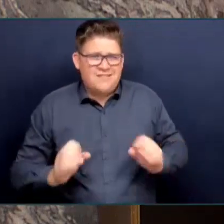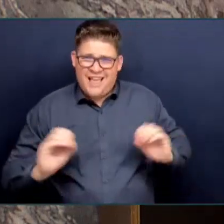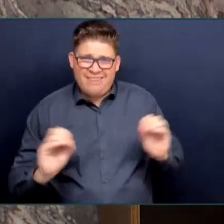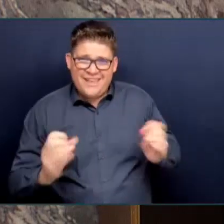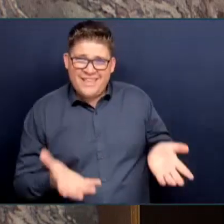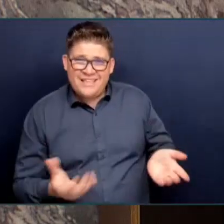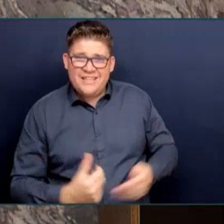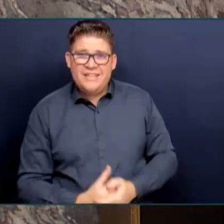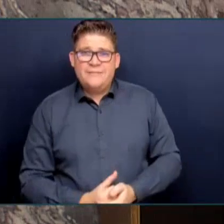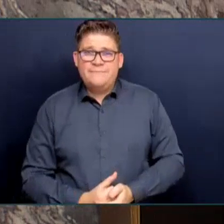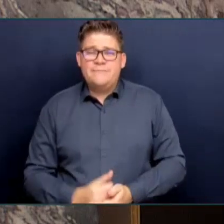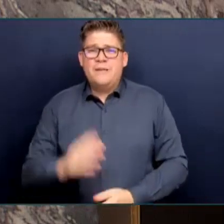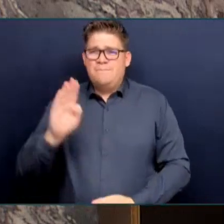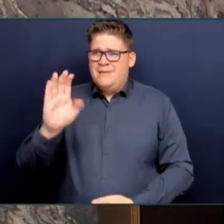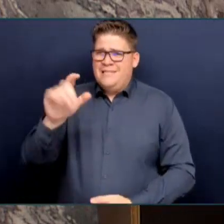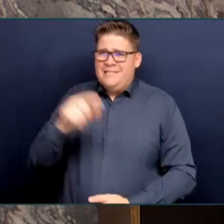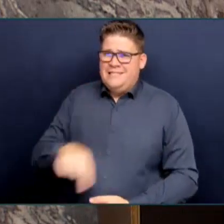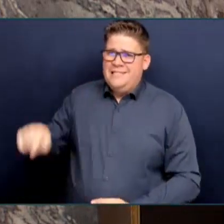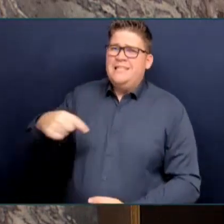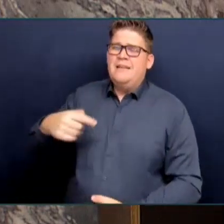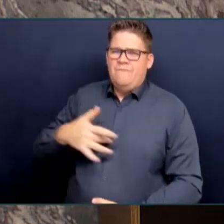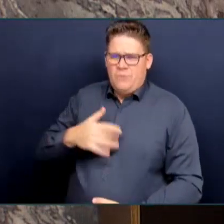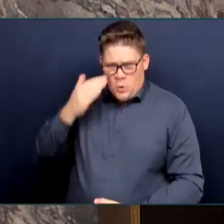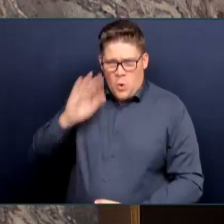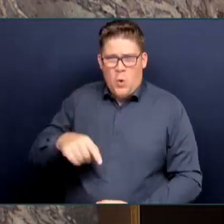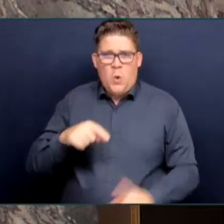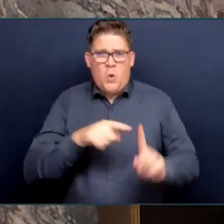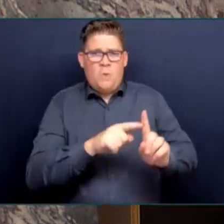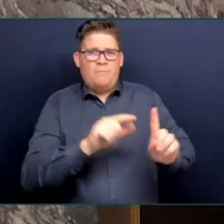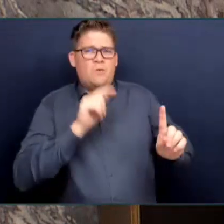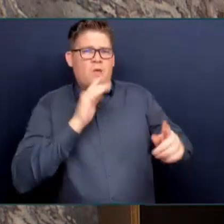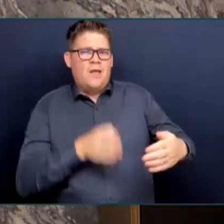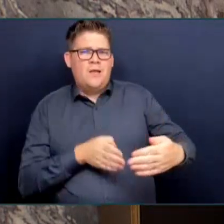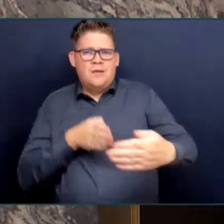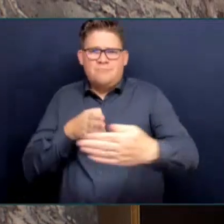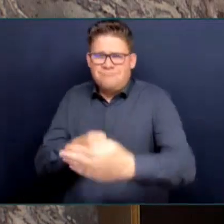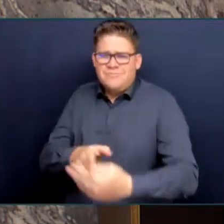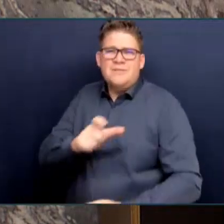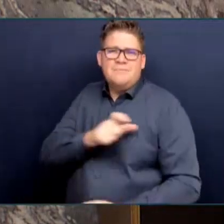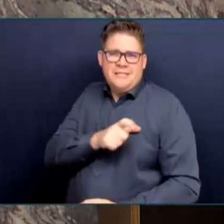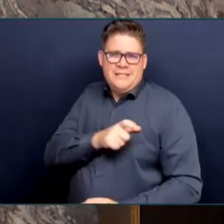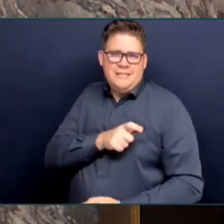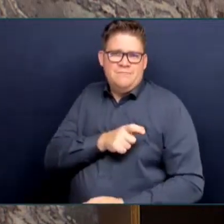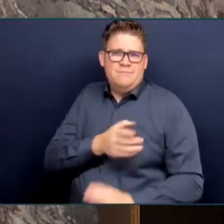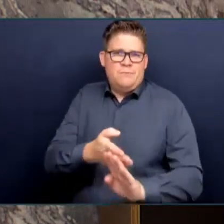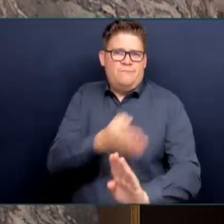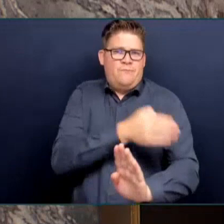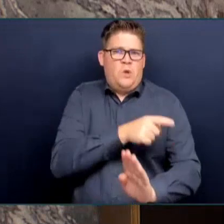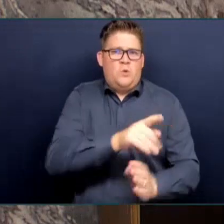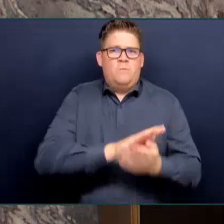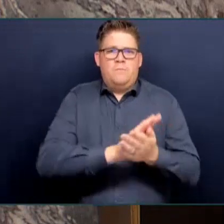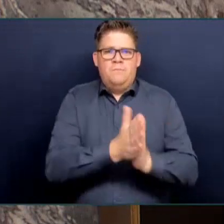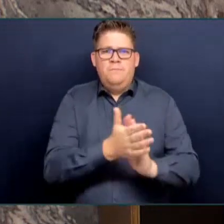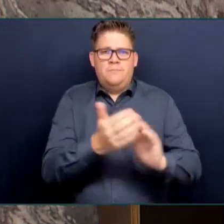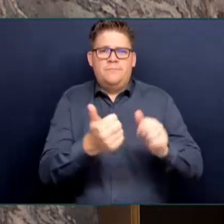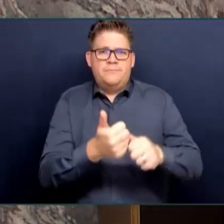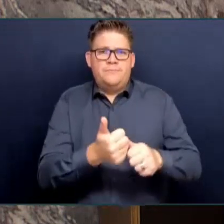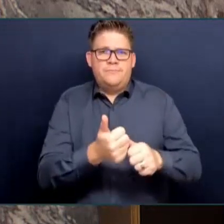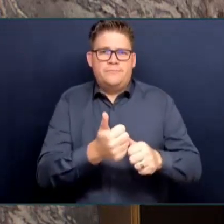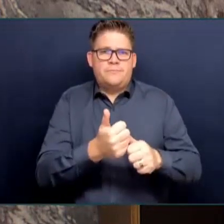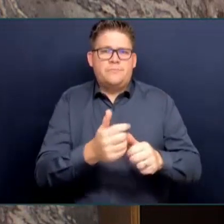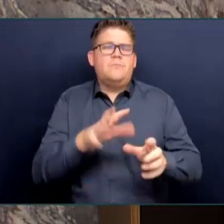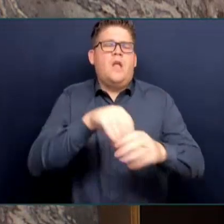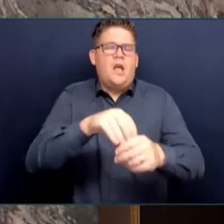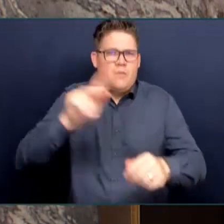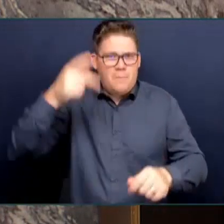actions before he entered politics. They know that through deliberate policy choices for 5 years as Attorney General, the